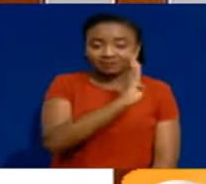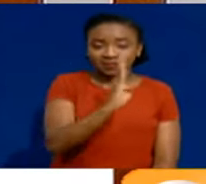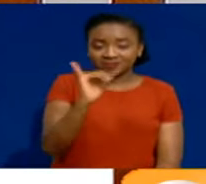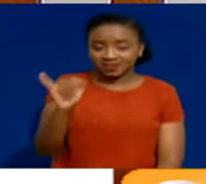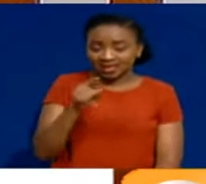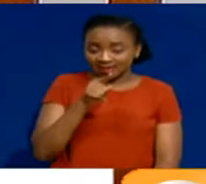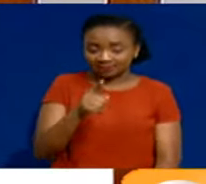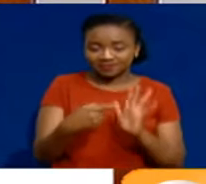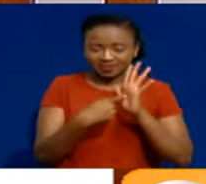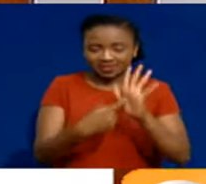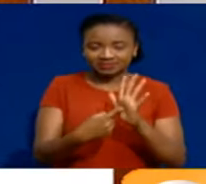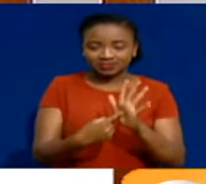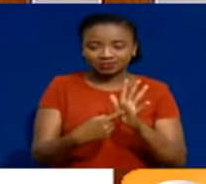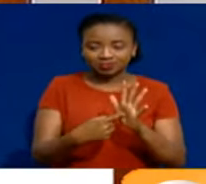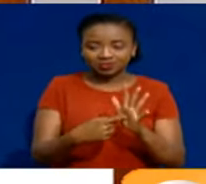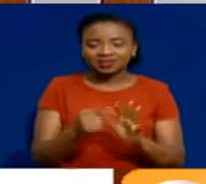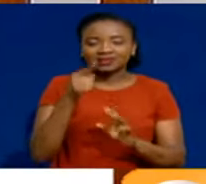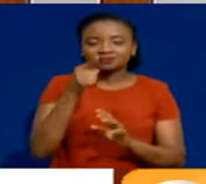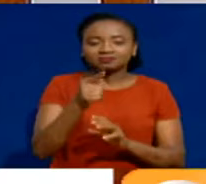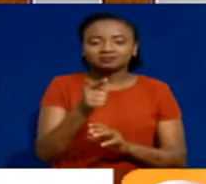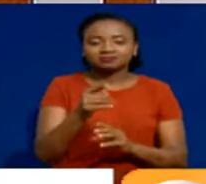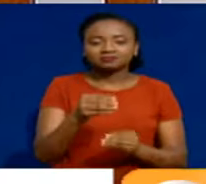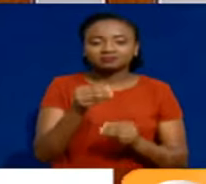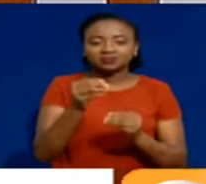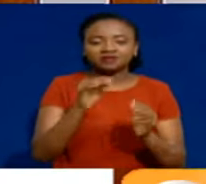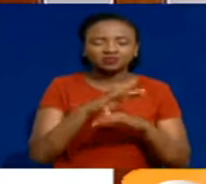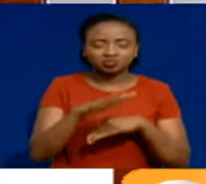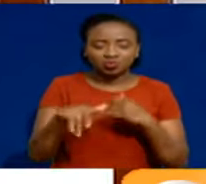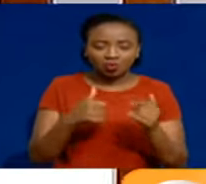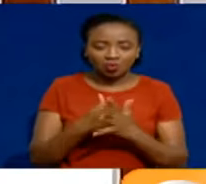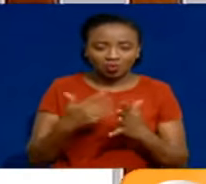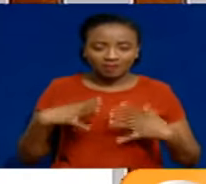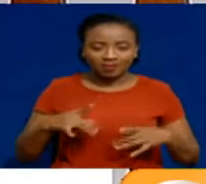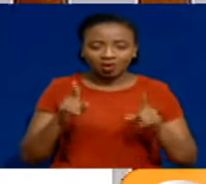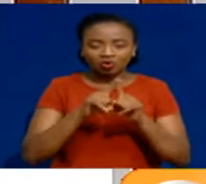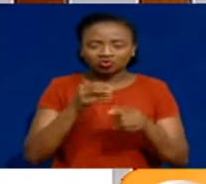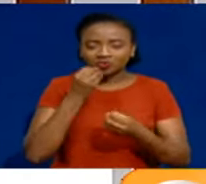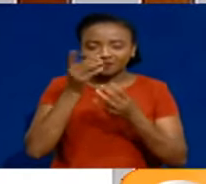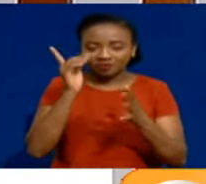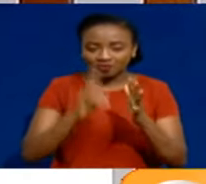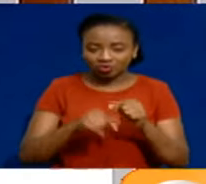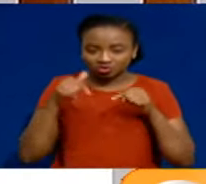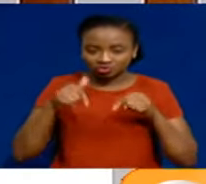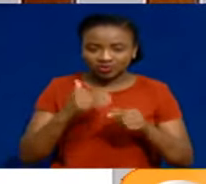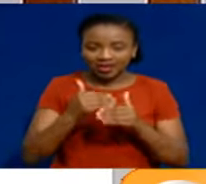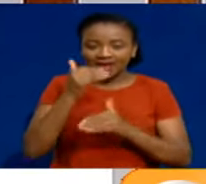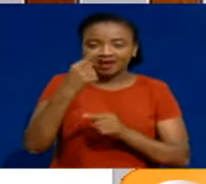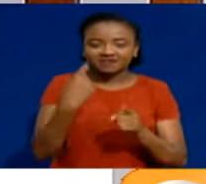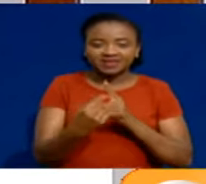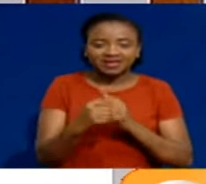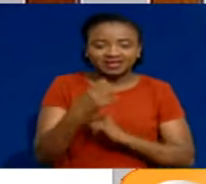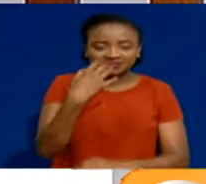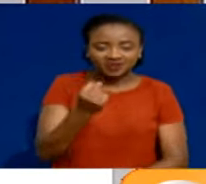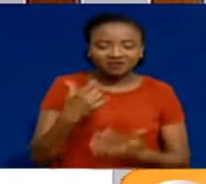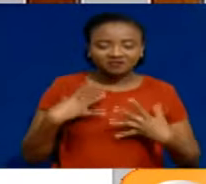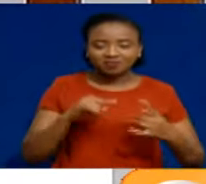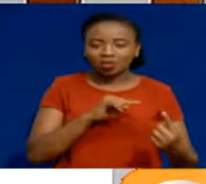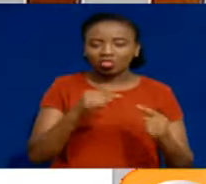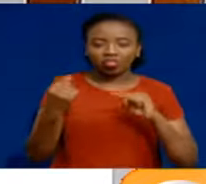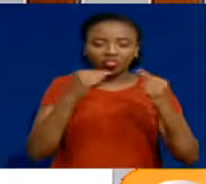example, it was beneficial to everybody. Today, let me tell you, after 5 years, people go on fighting and so